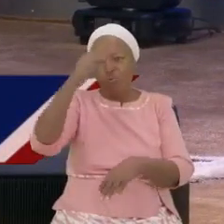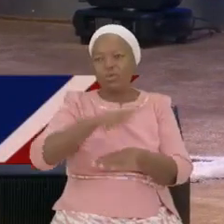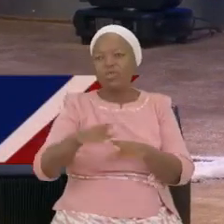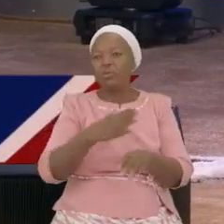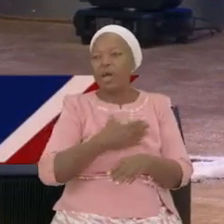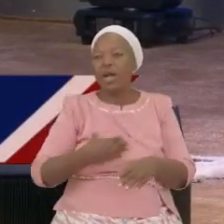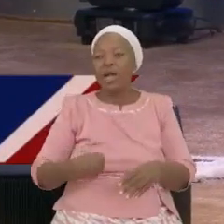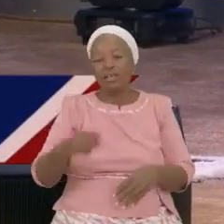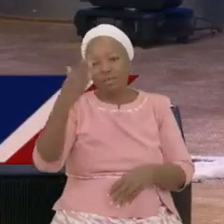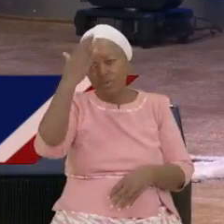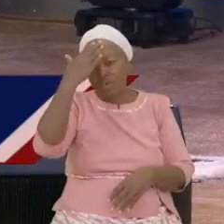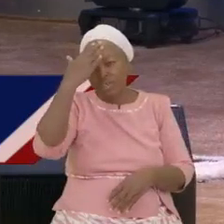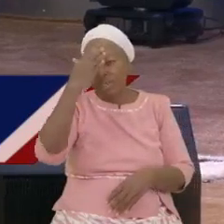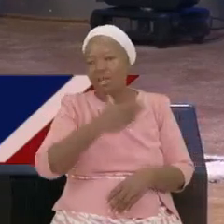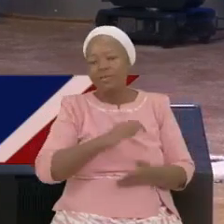and knowledge. And then